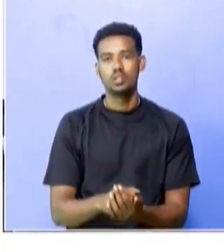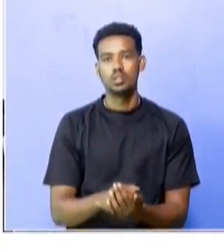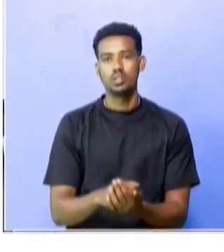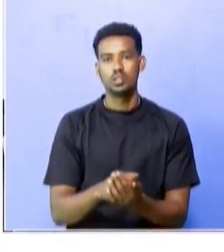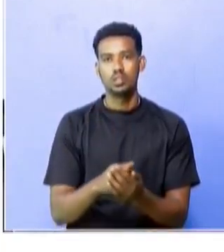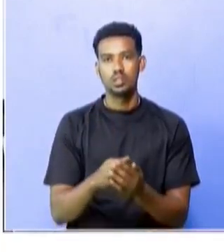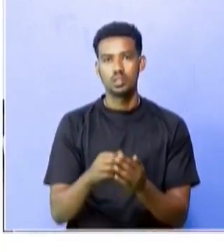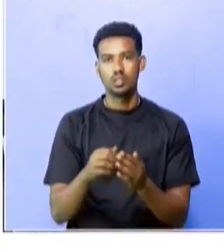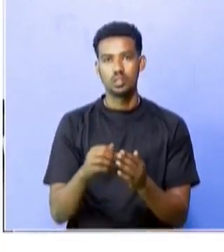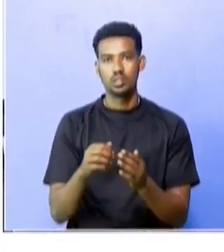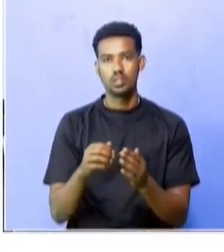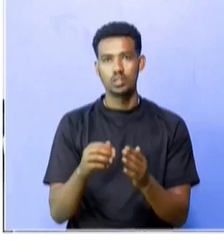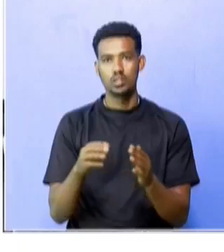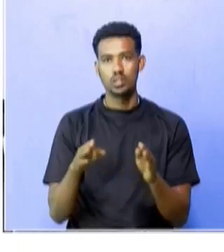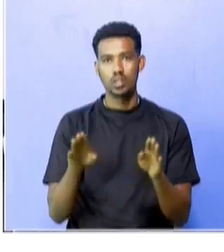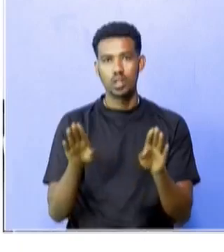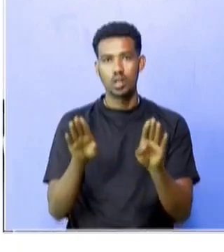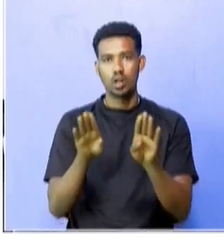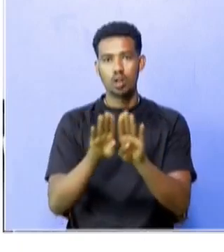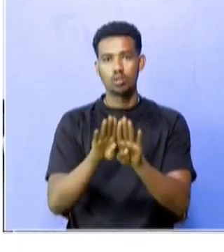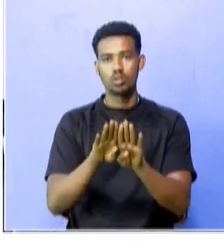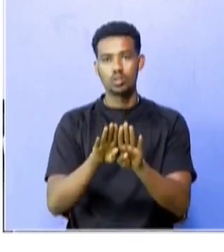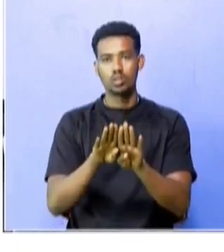students. We